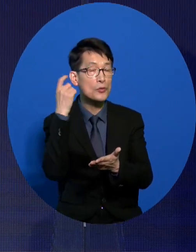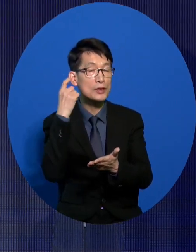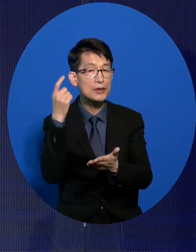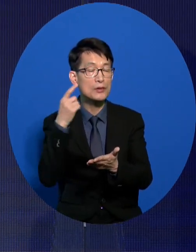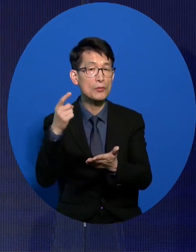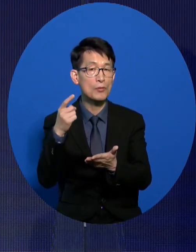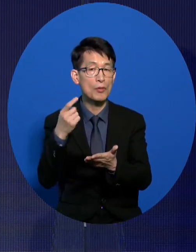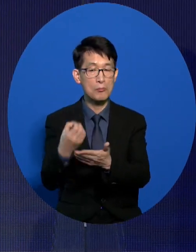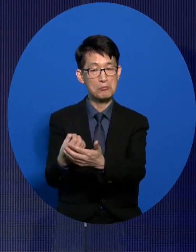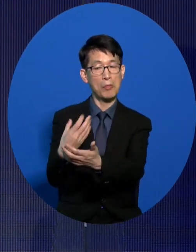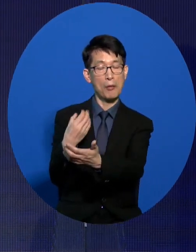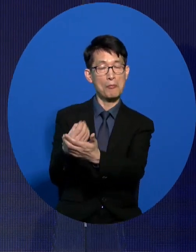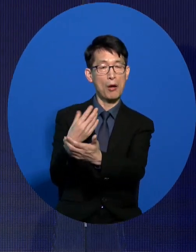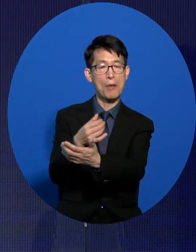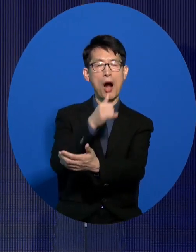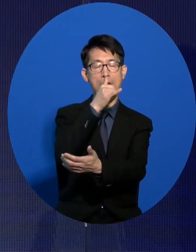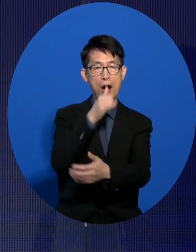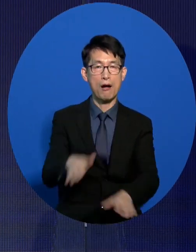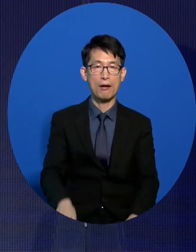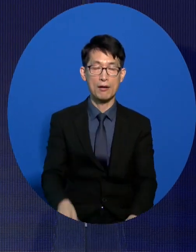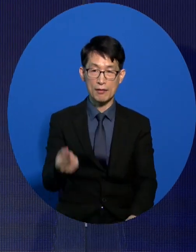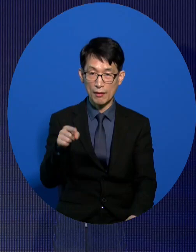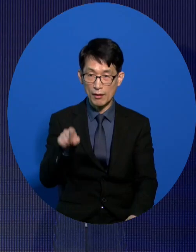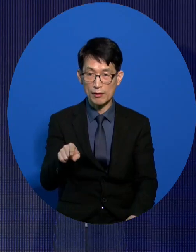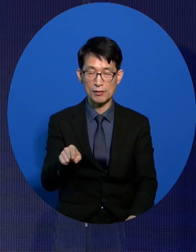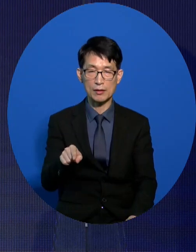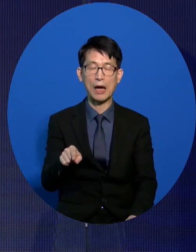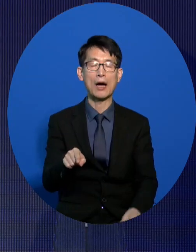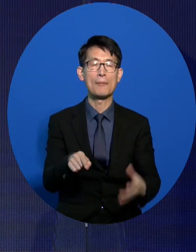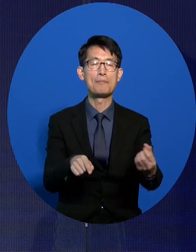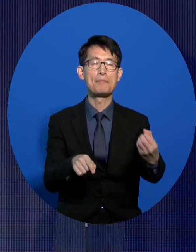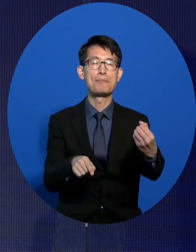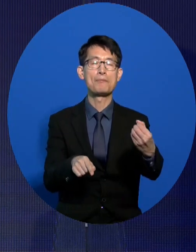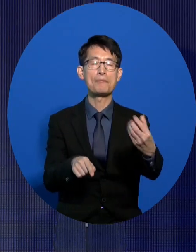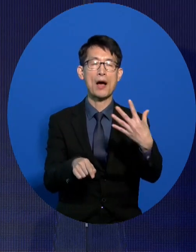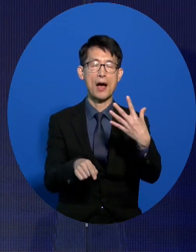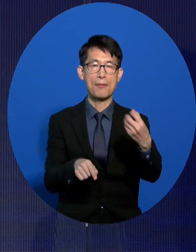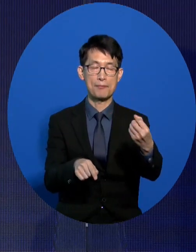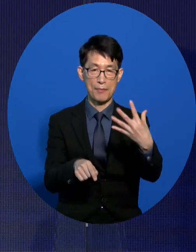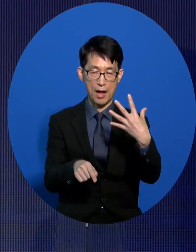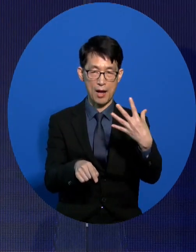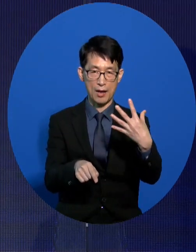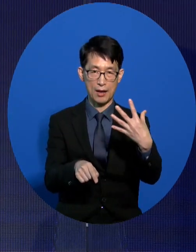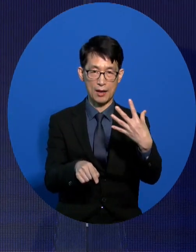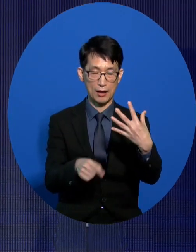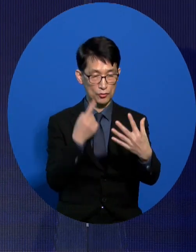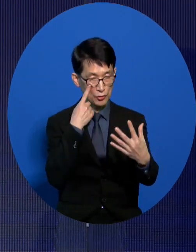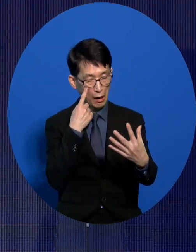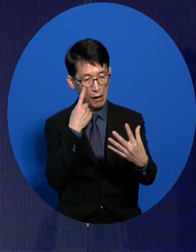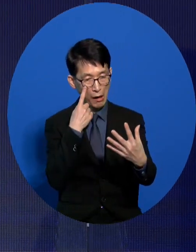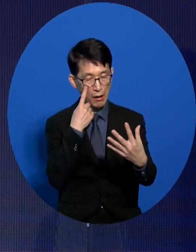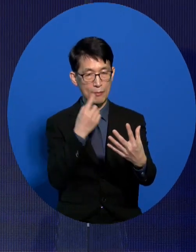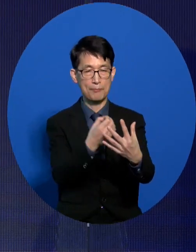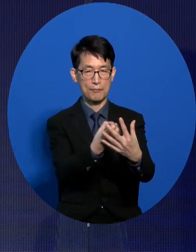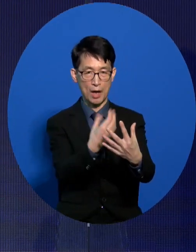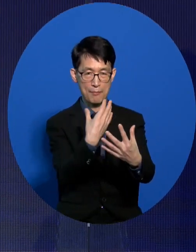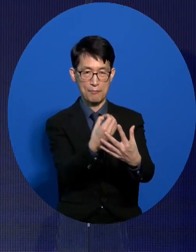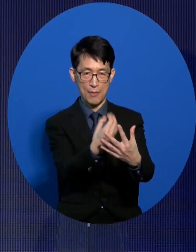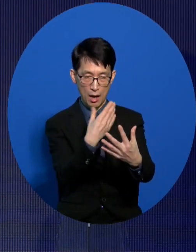sound signals. And what we did was we used visual signals on